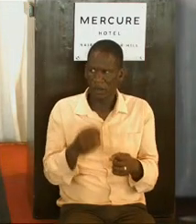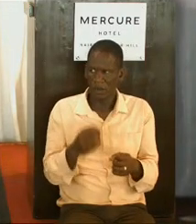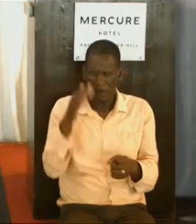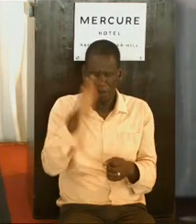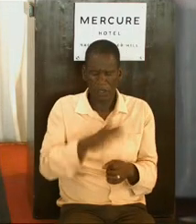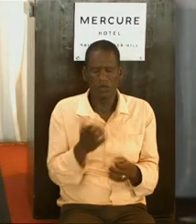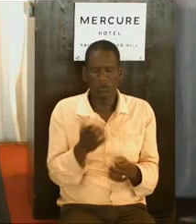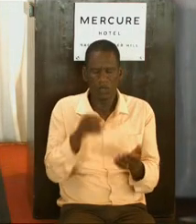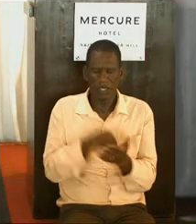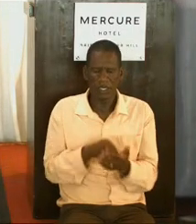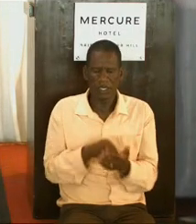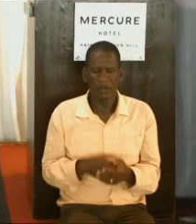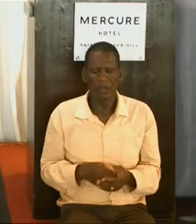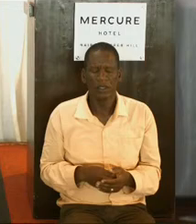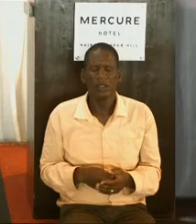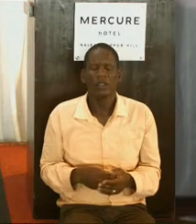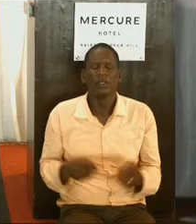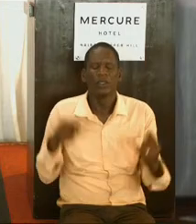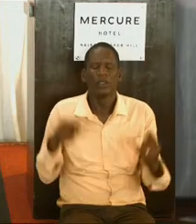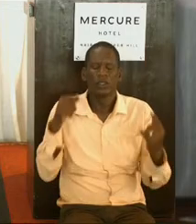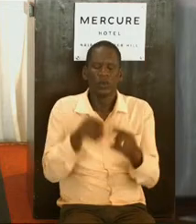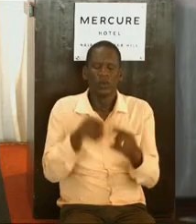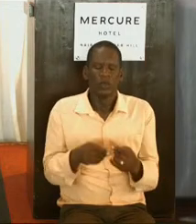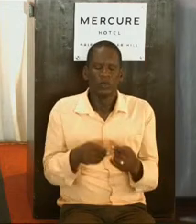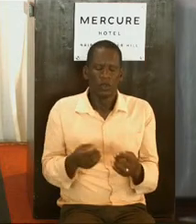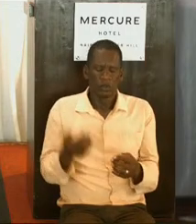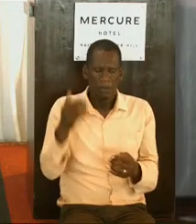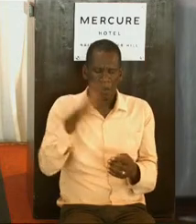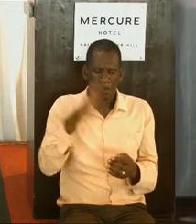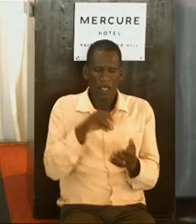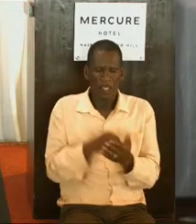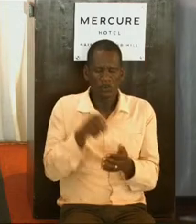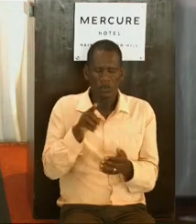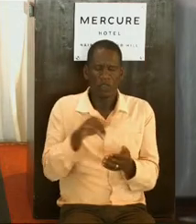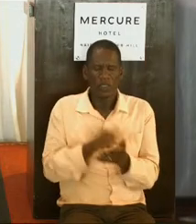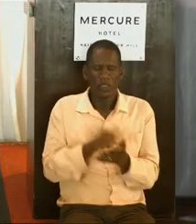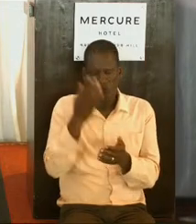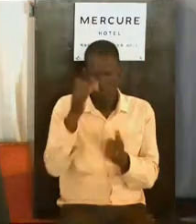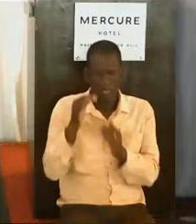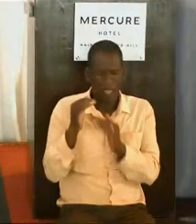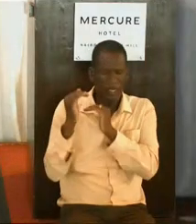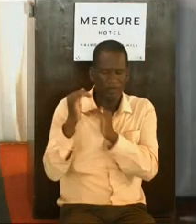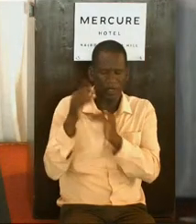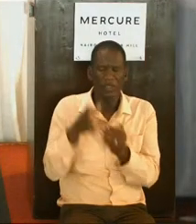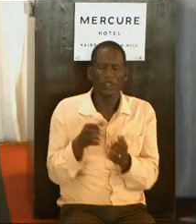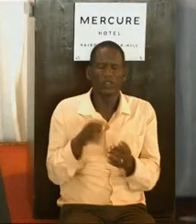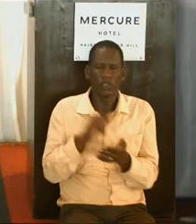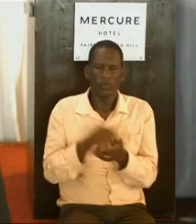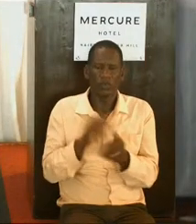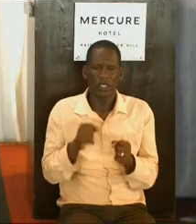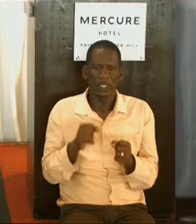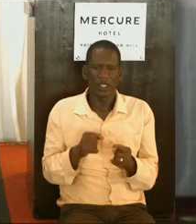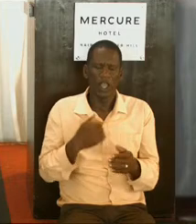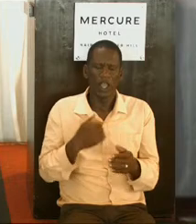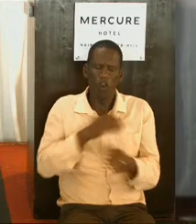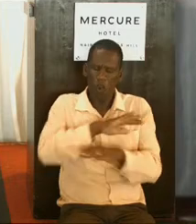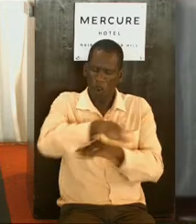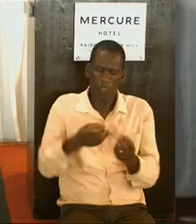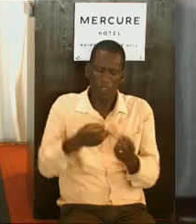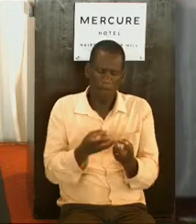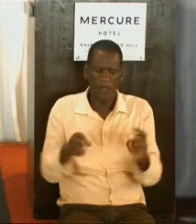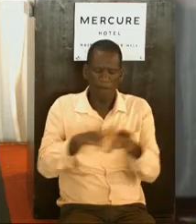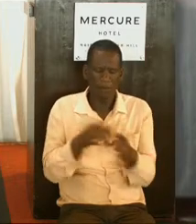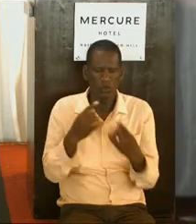back again to we'll come back against you that I'm limiting this initial so that we can get input from all the panelists